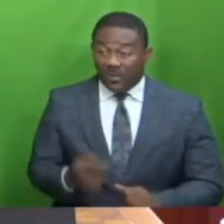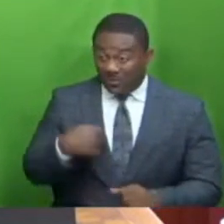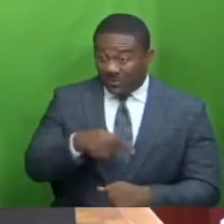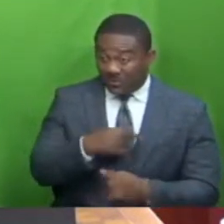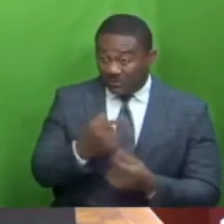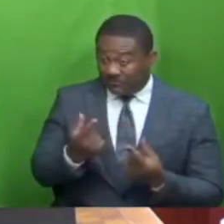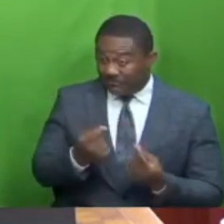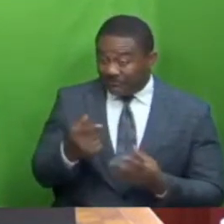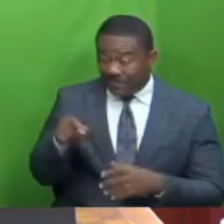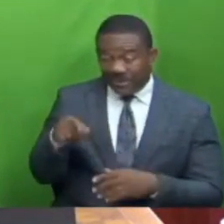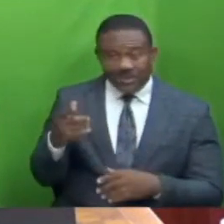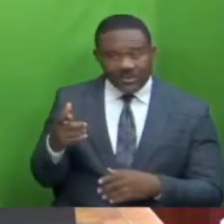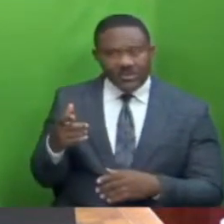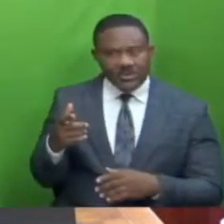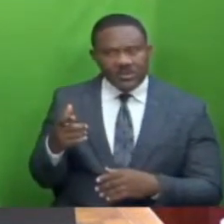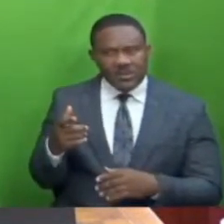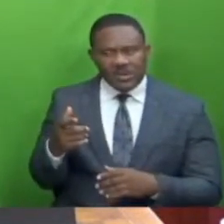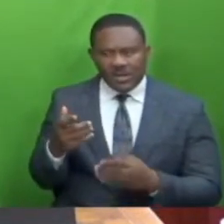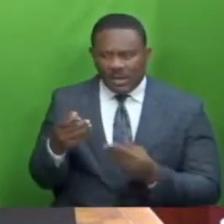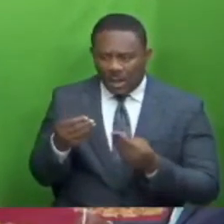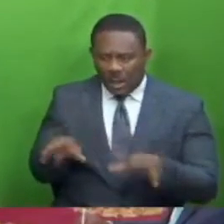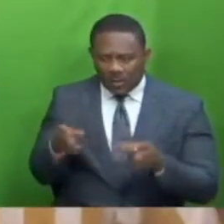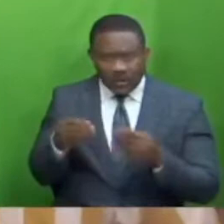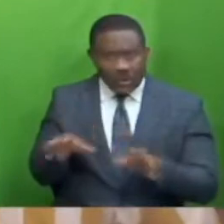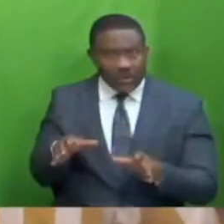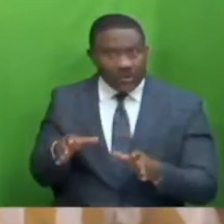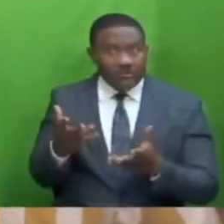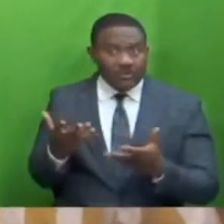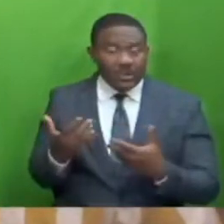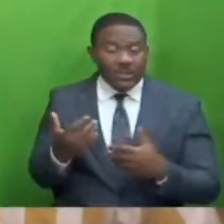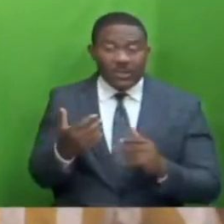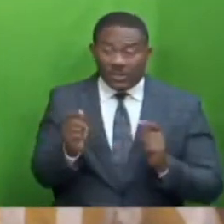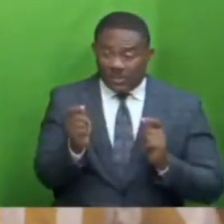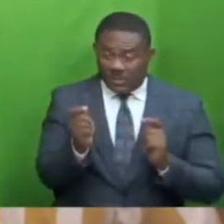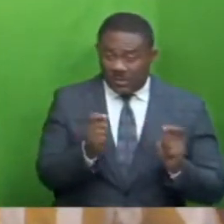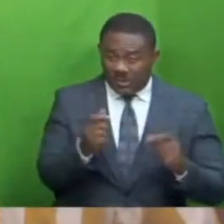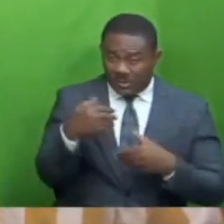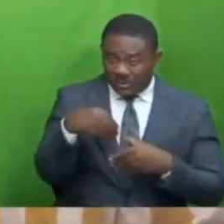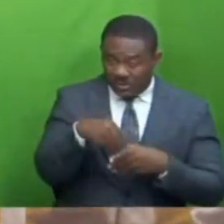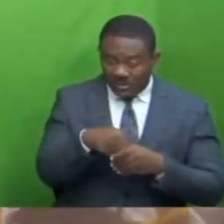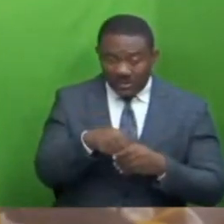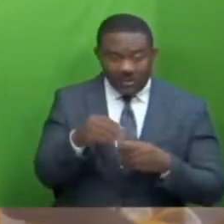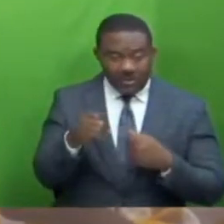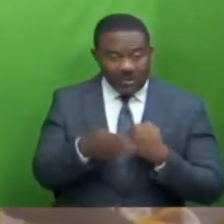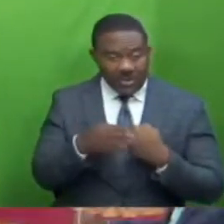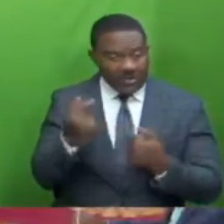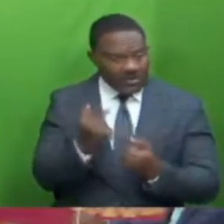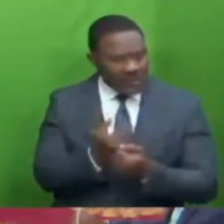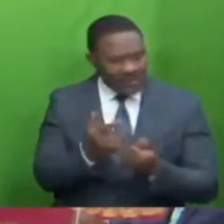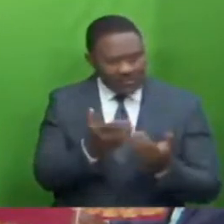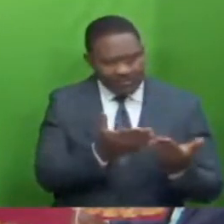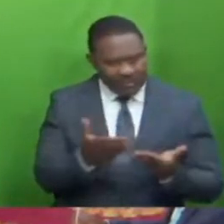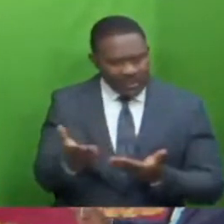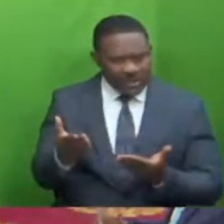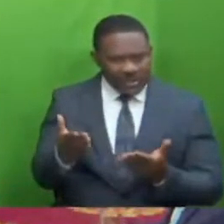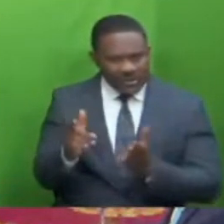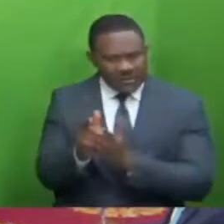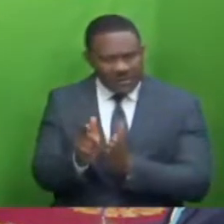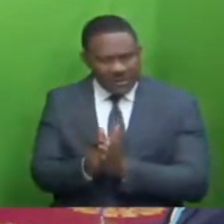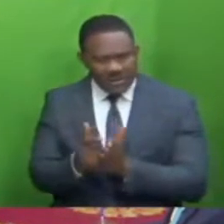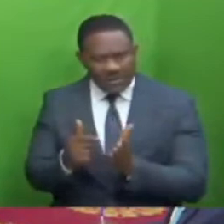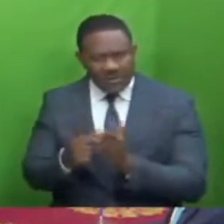from impairment losses. Regulators, including the Bank of Ghana, provide a temporary regulatory forbearance